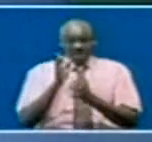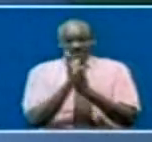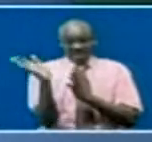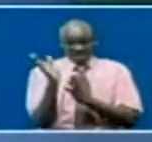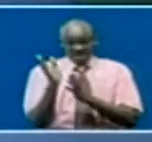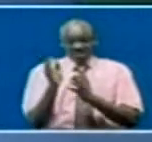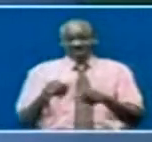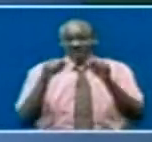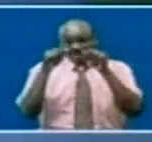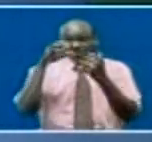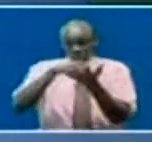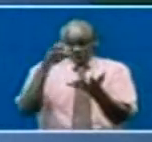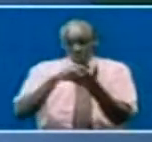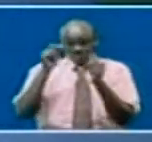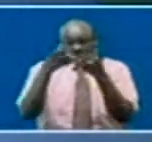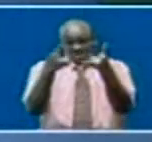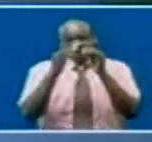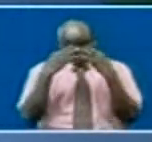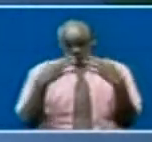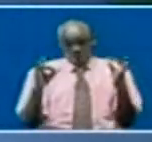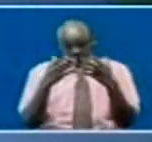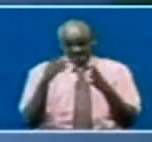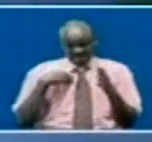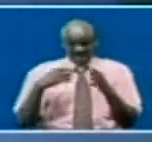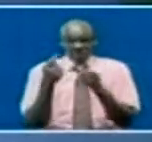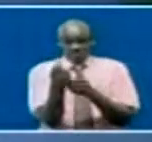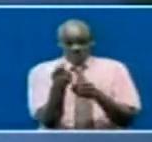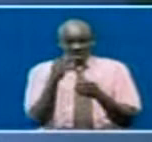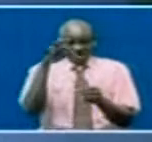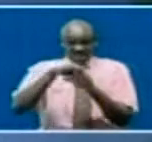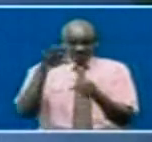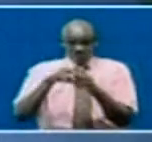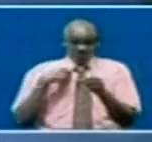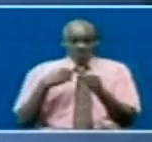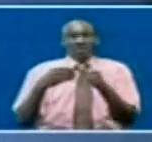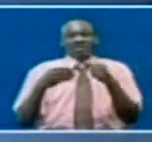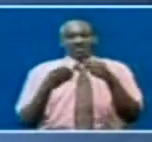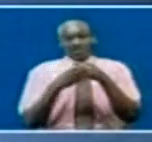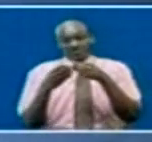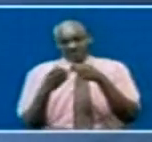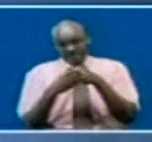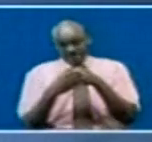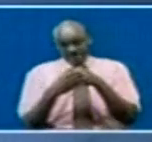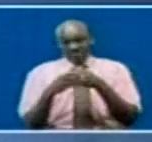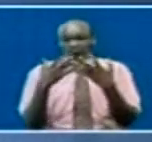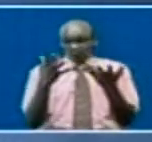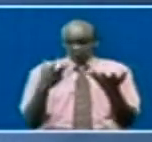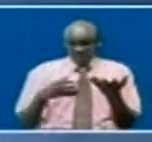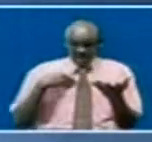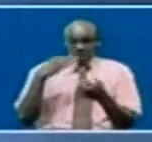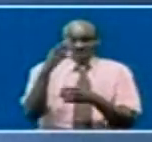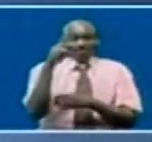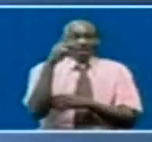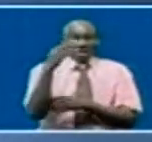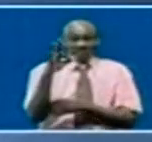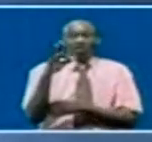Shikanga's position will be up for grabs in a mini election slated for September the 26th. Meanwhile, FKF confirmed